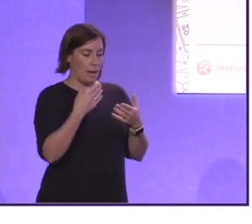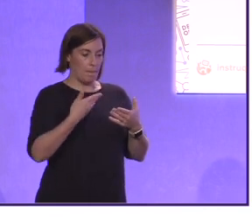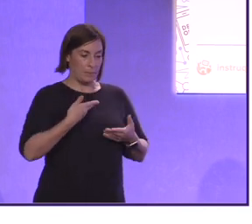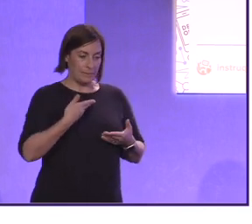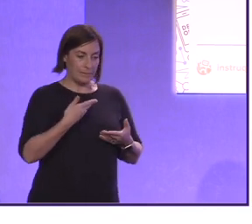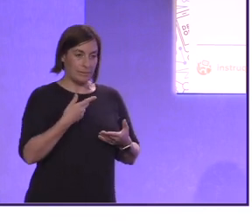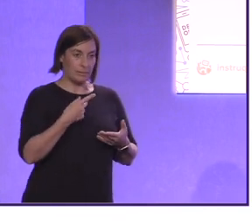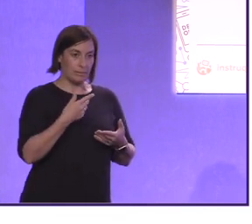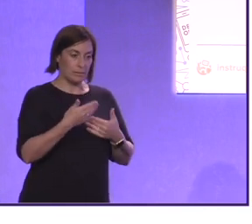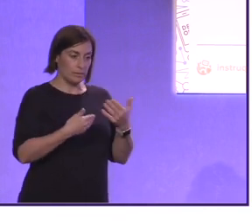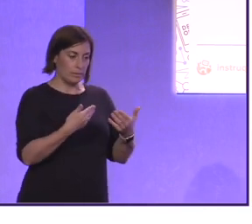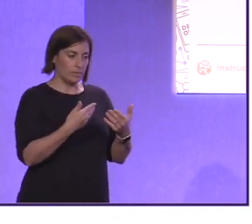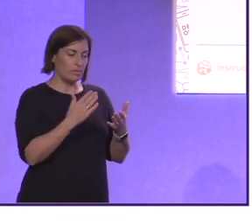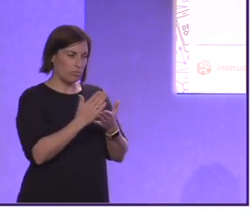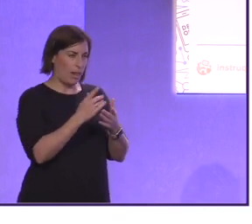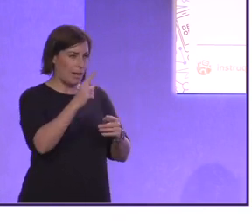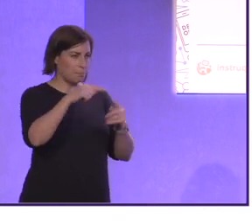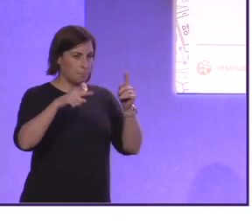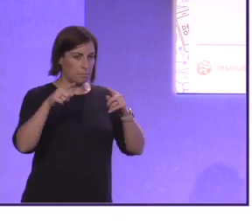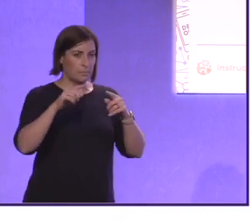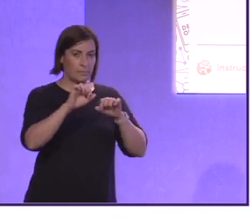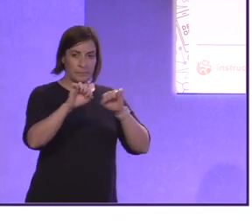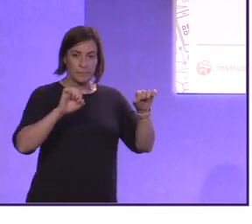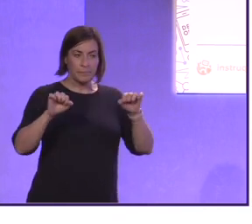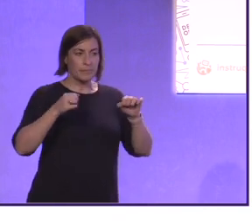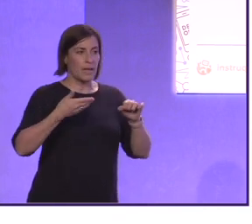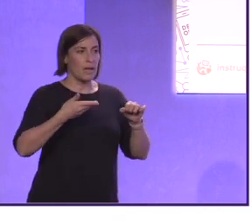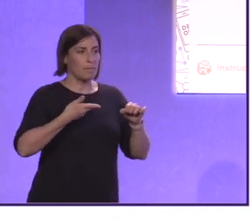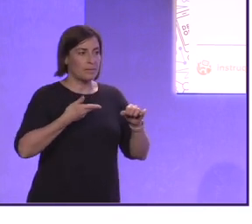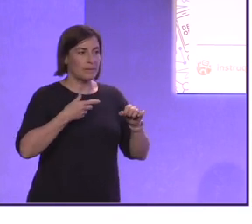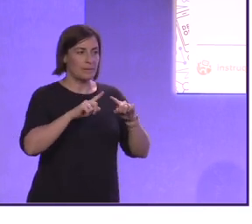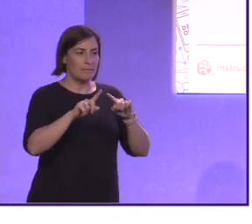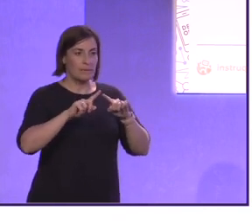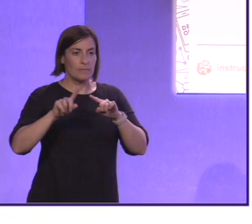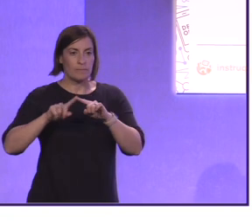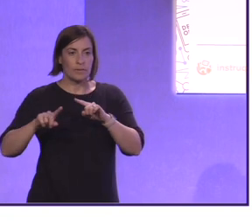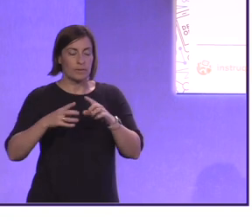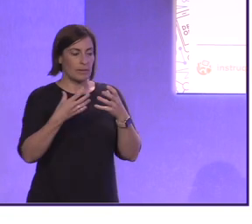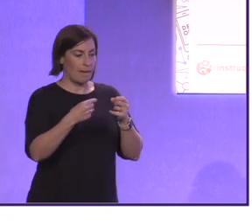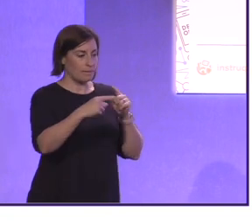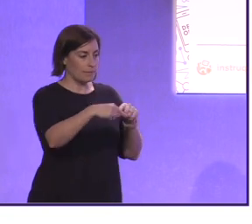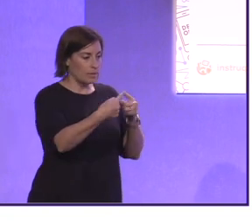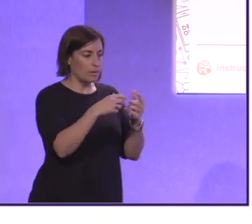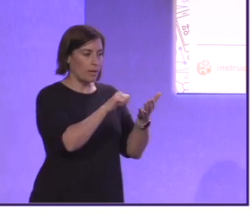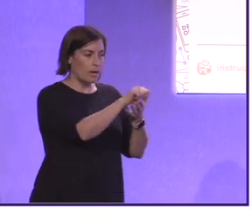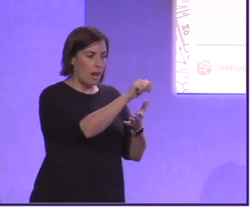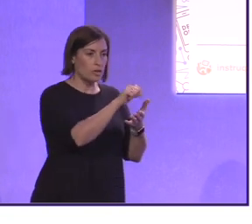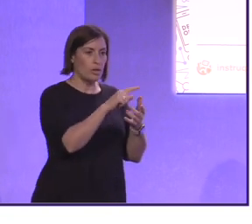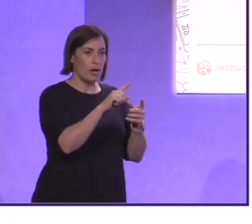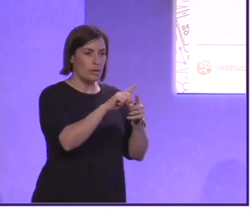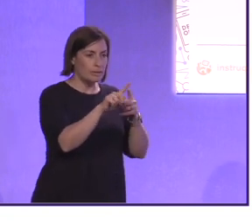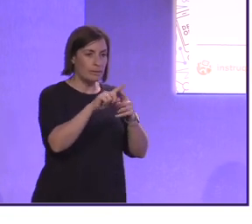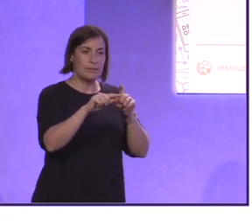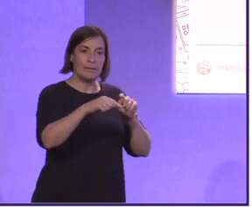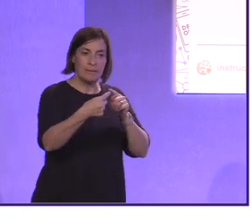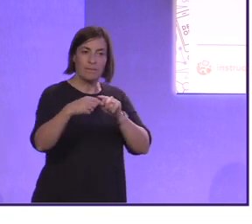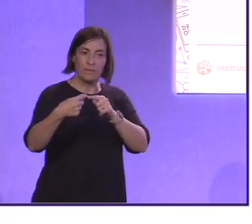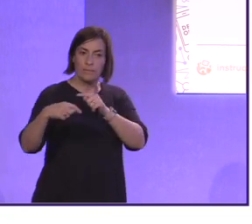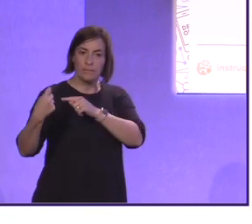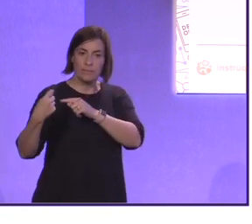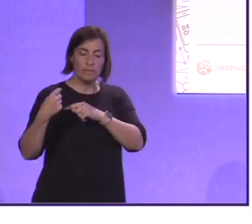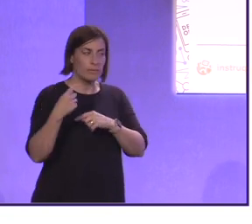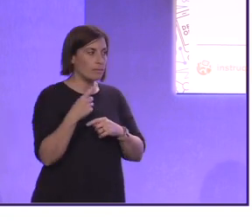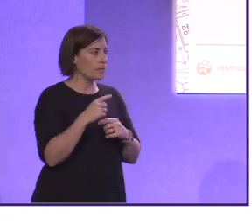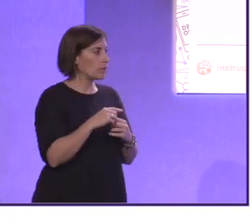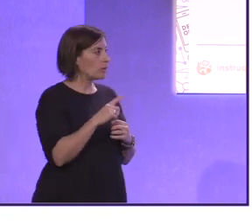because every business is a little bit different. We've got different capabilities, we've got different challenges, our cultures are different. And so the way in which we would kind of go about